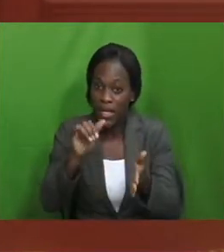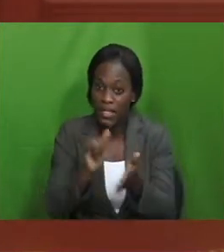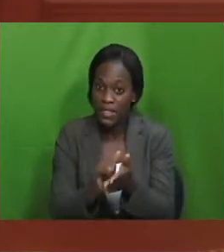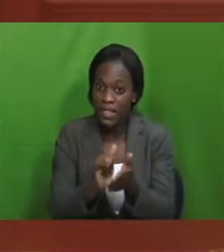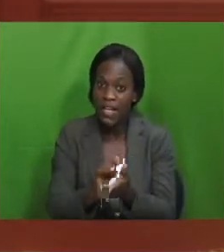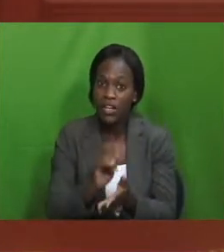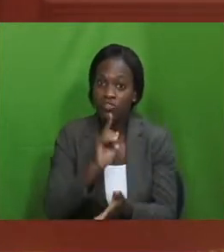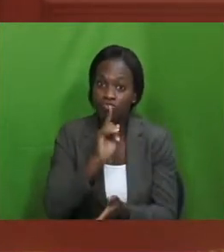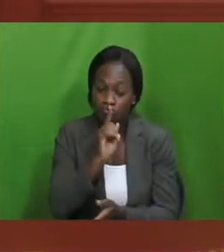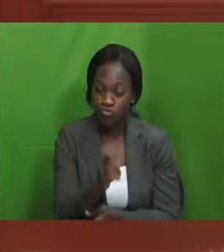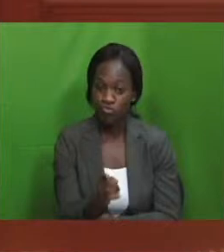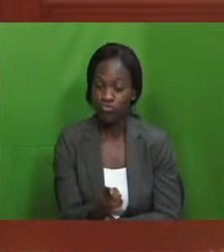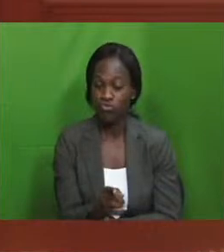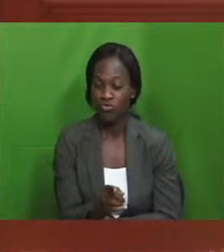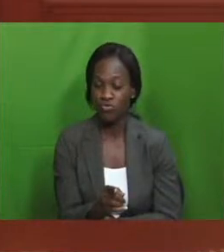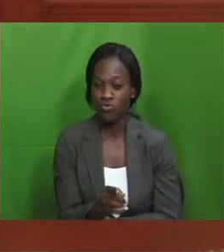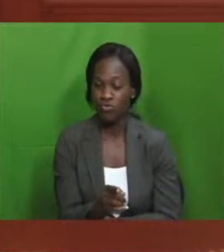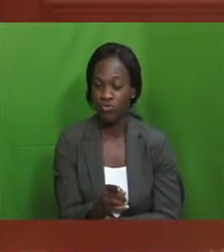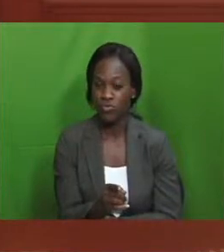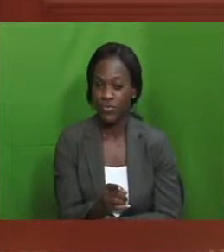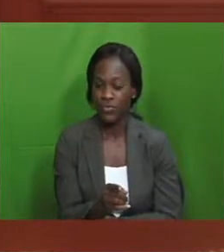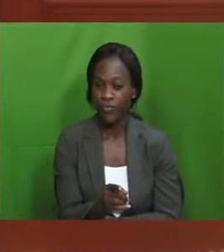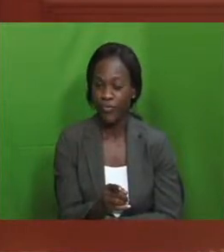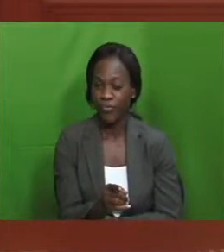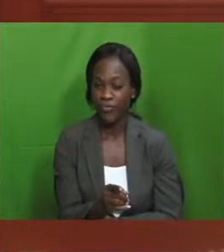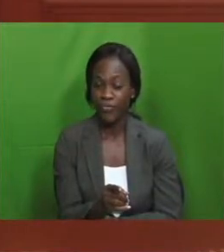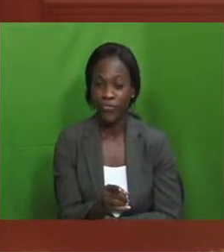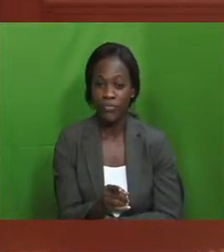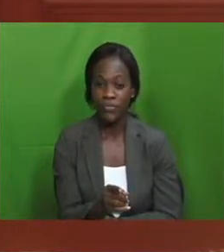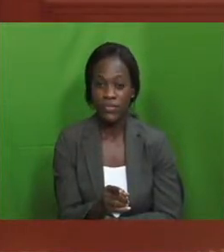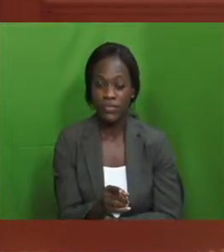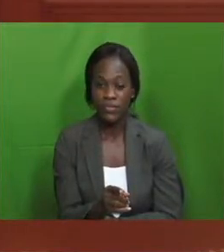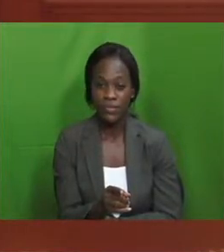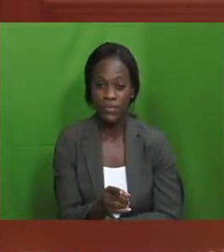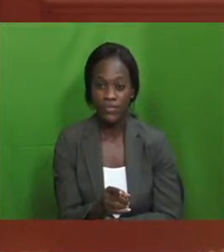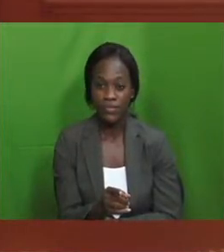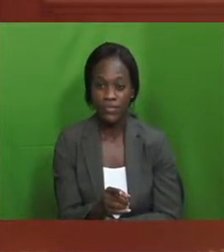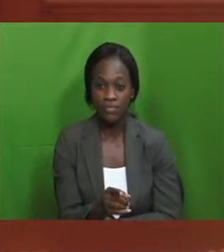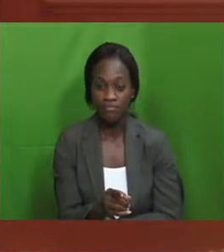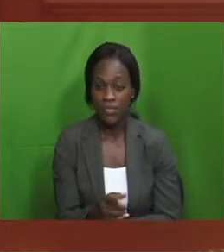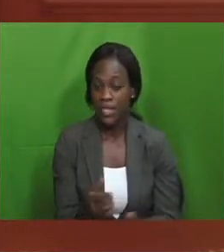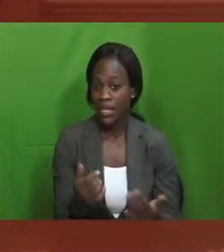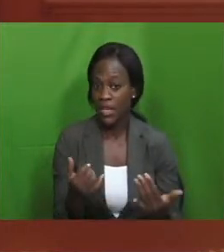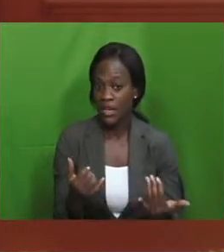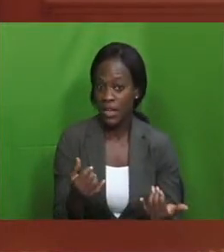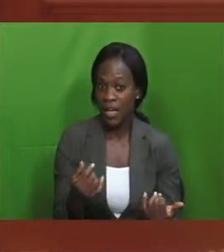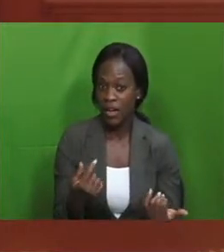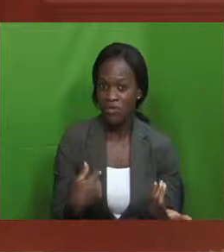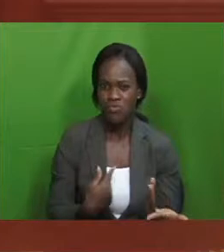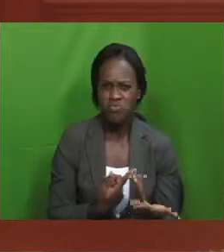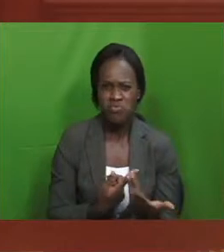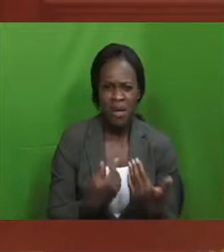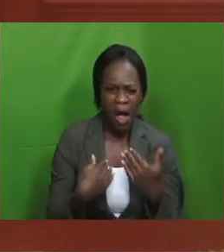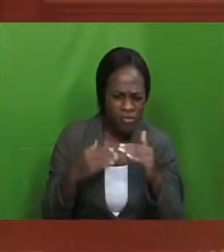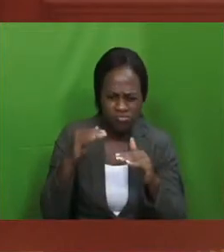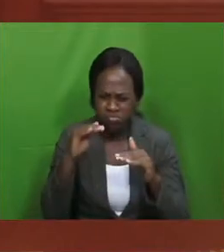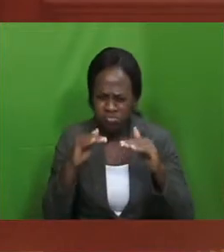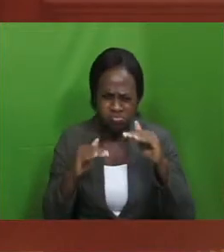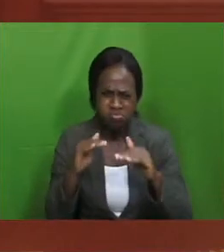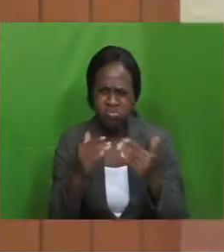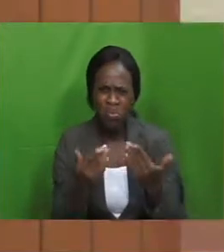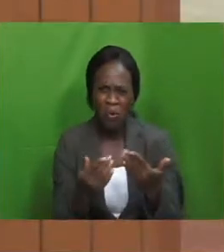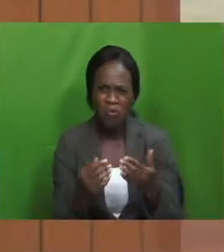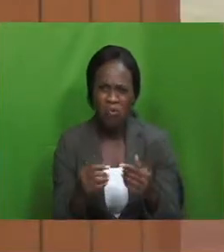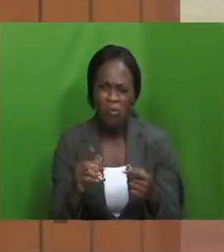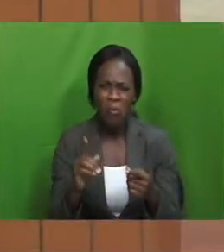national economy. Then, Mr. Speaker, we are dealing with even discrepancies as to what